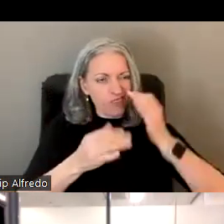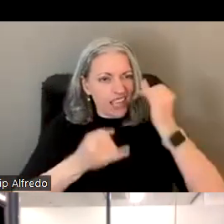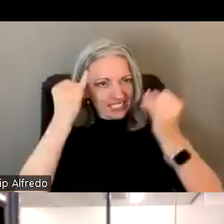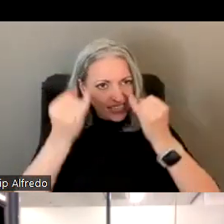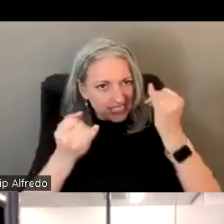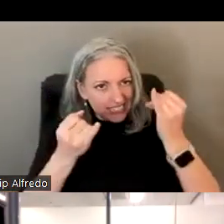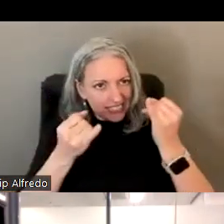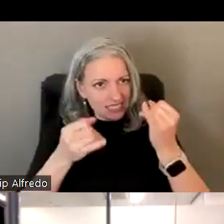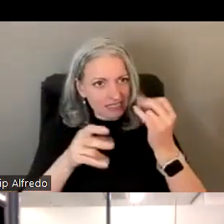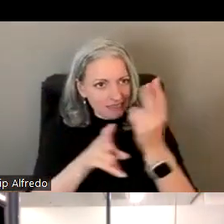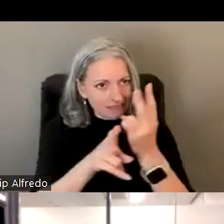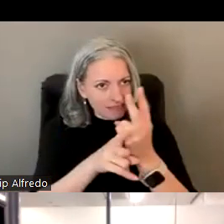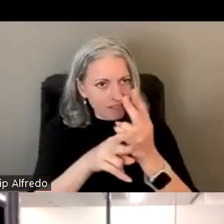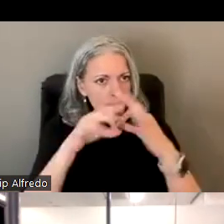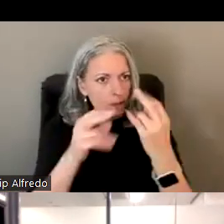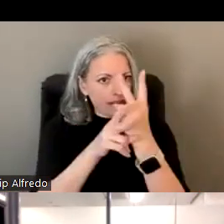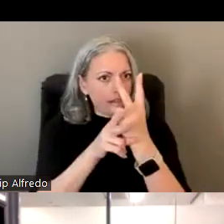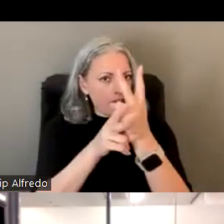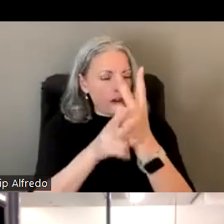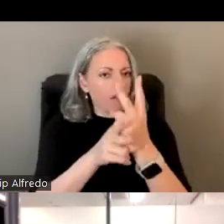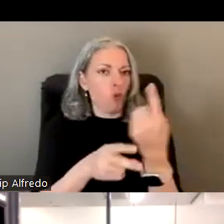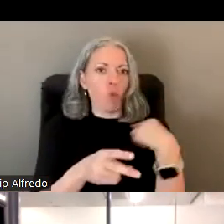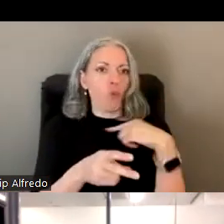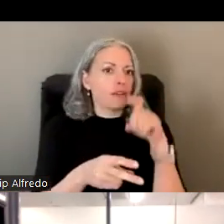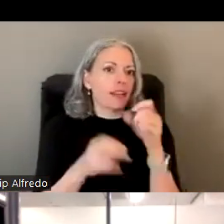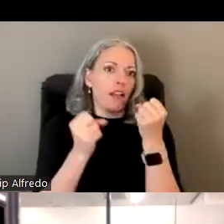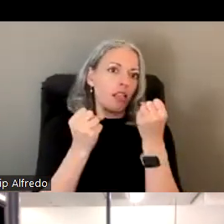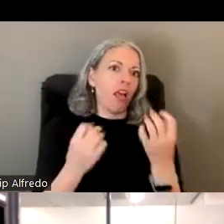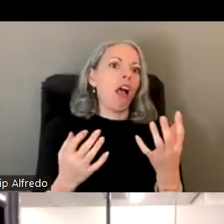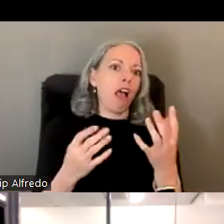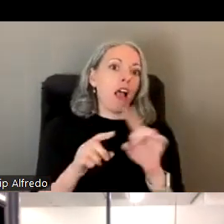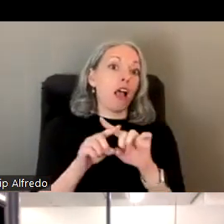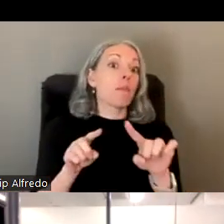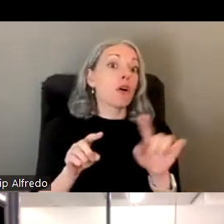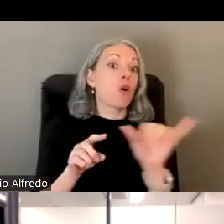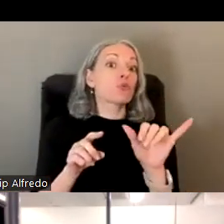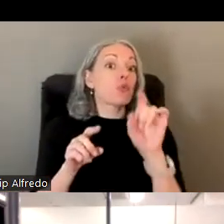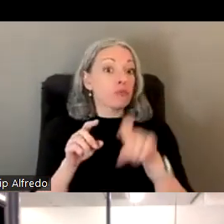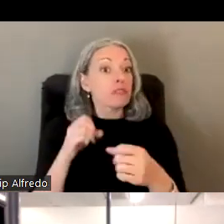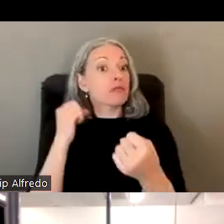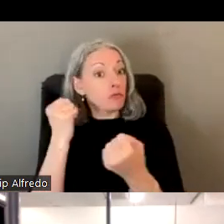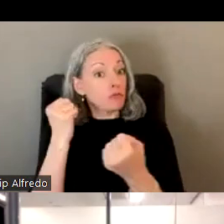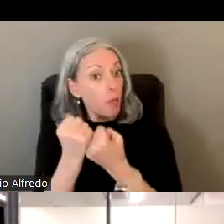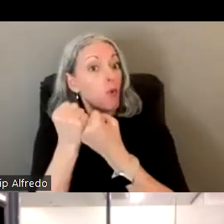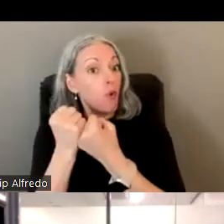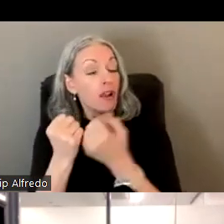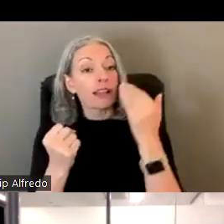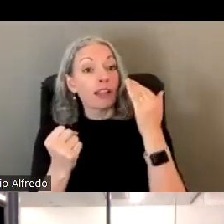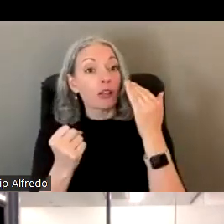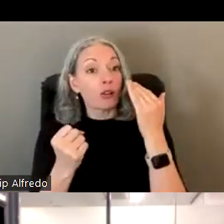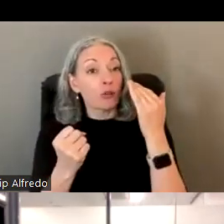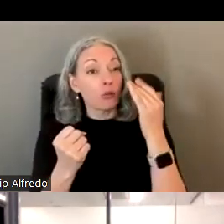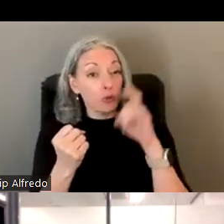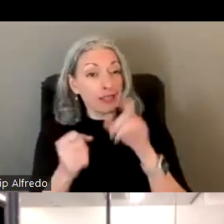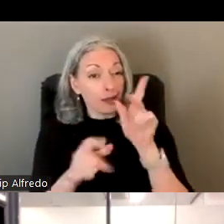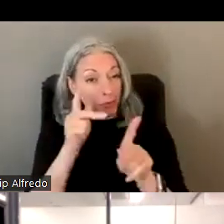need a lot. We need to be seen and heard, but we also need support, and we need individuals that understand what